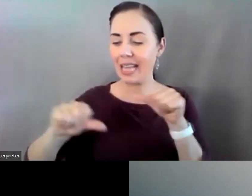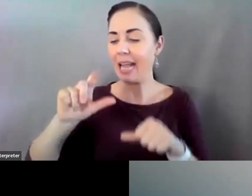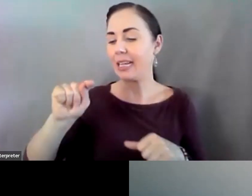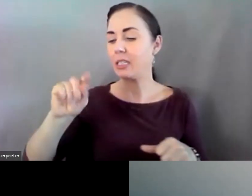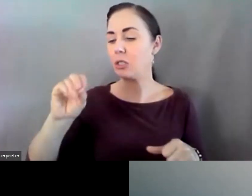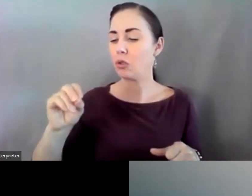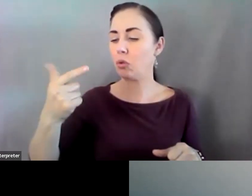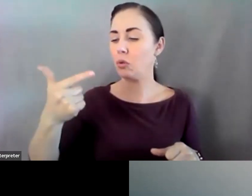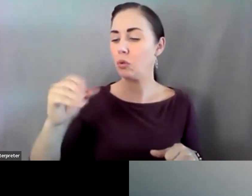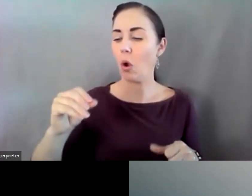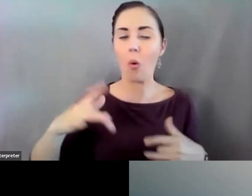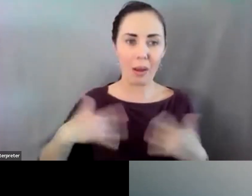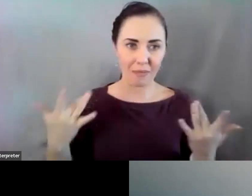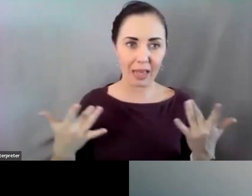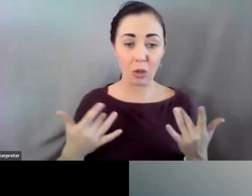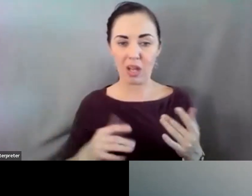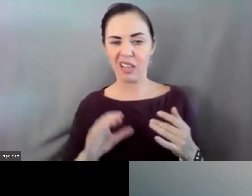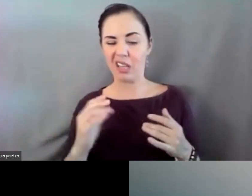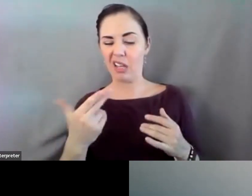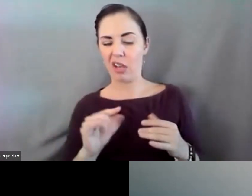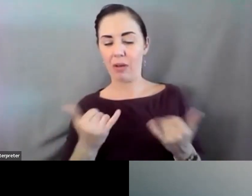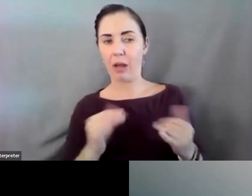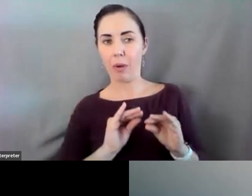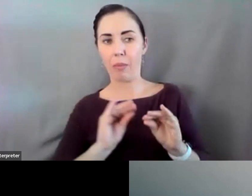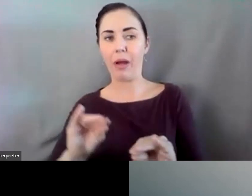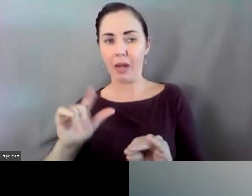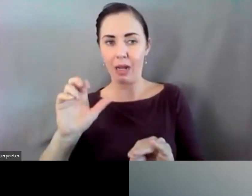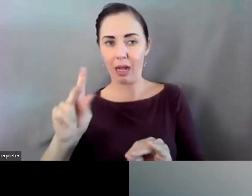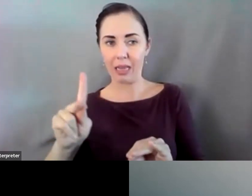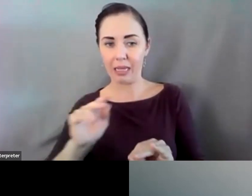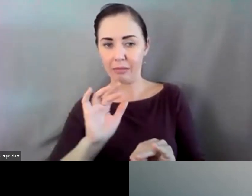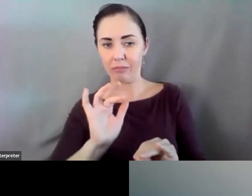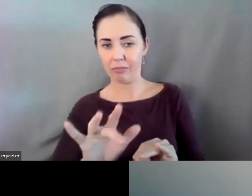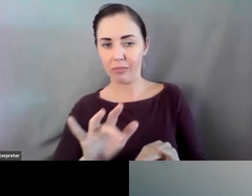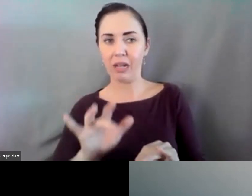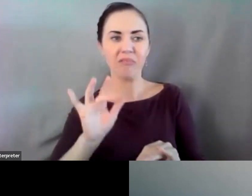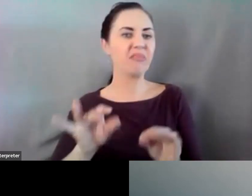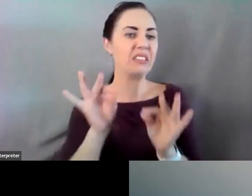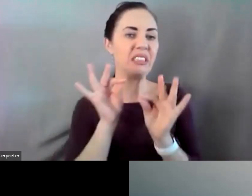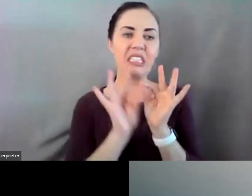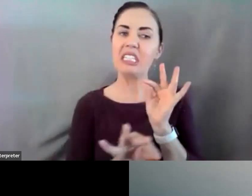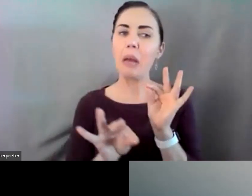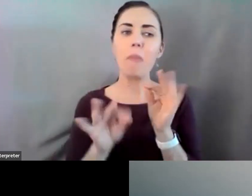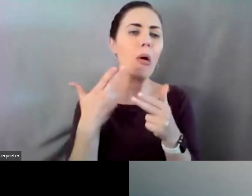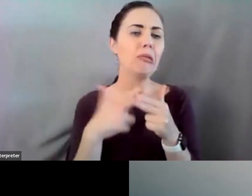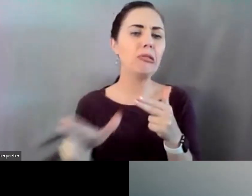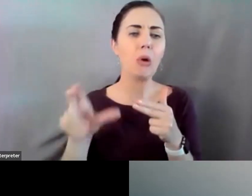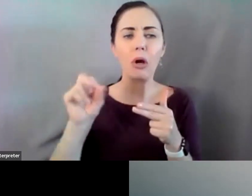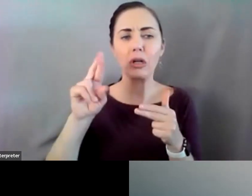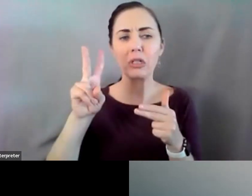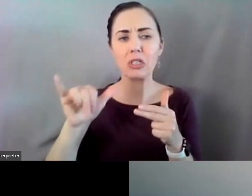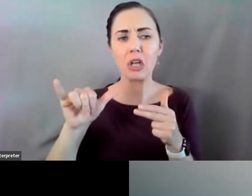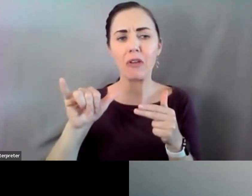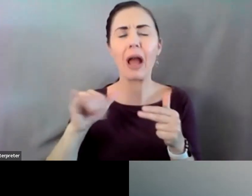So in the chat, I will post right now a link to this super super brief survey, and I would